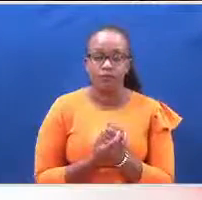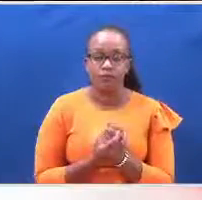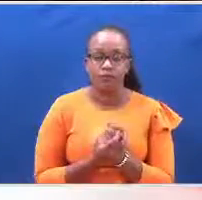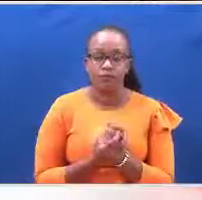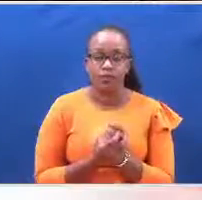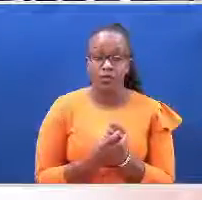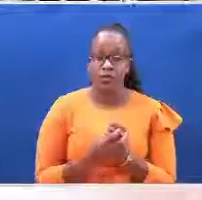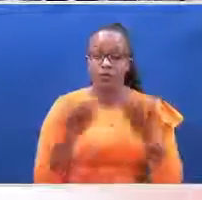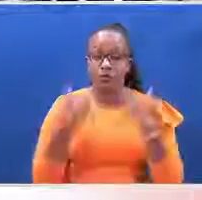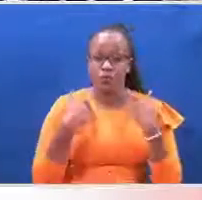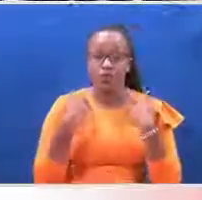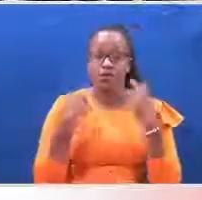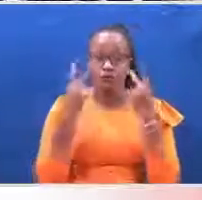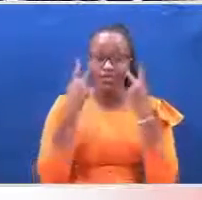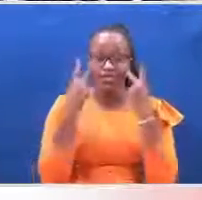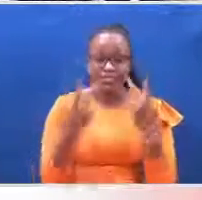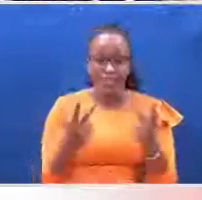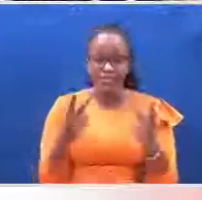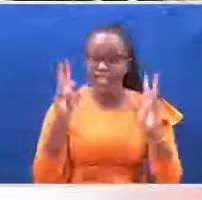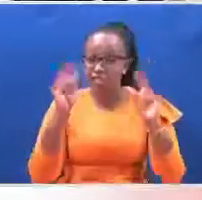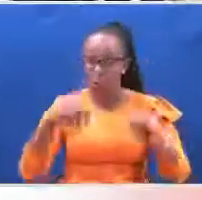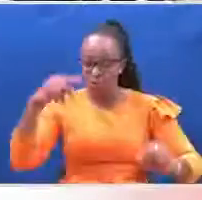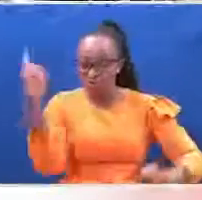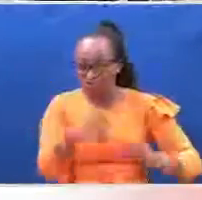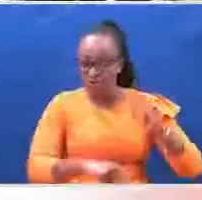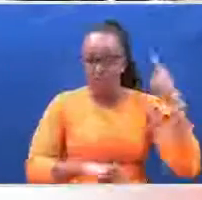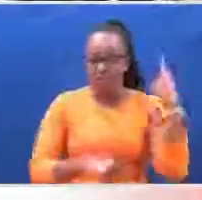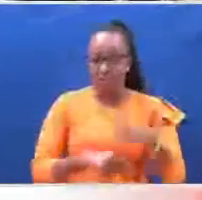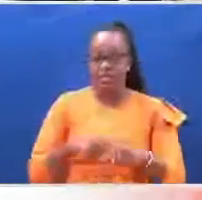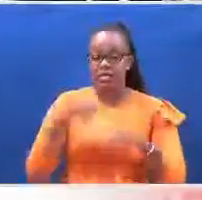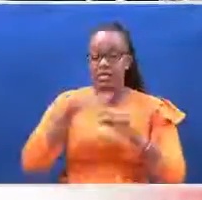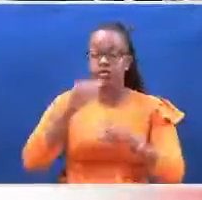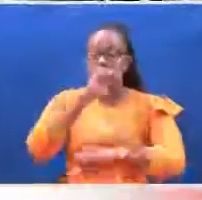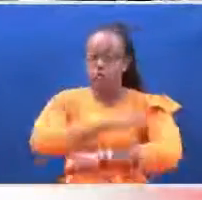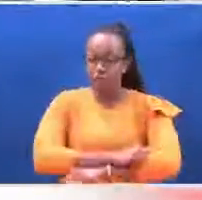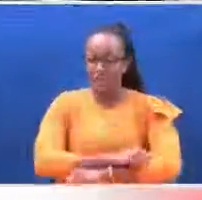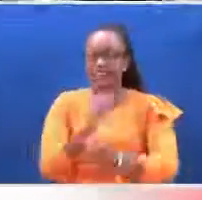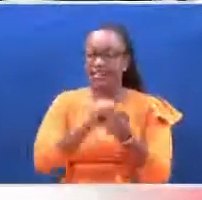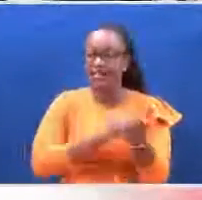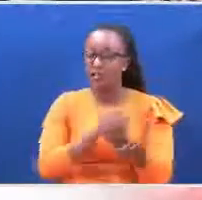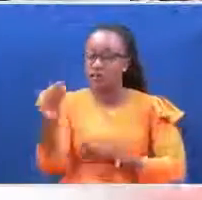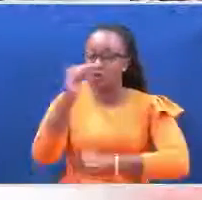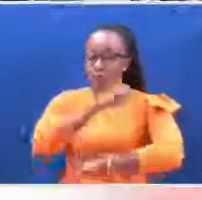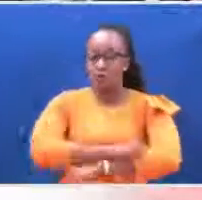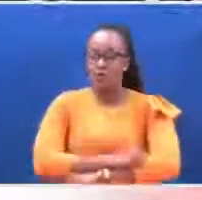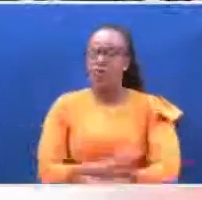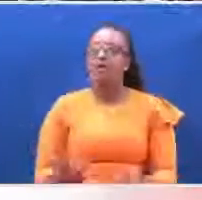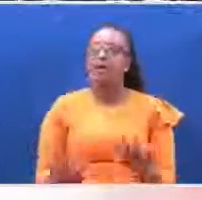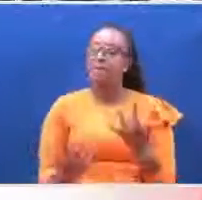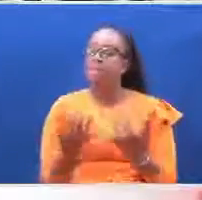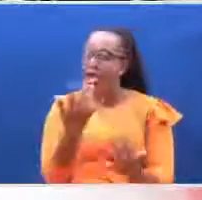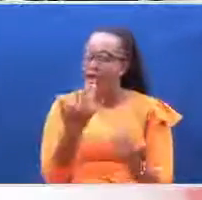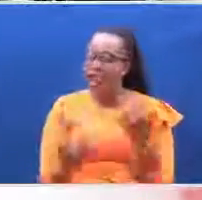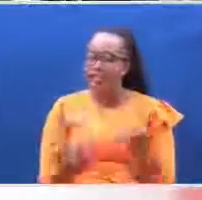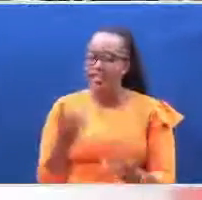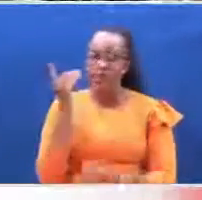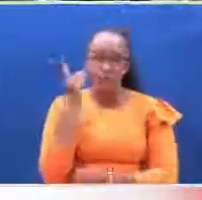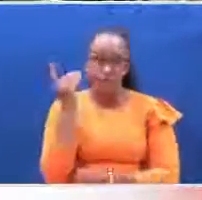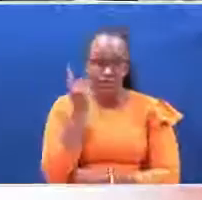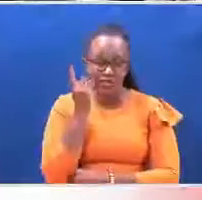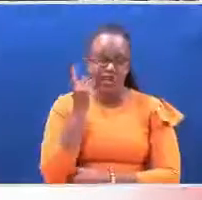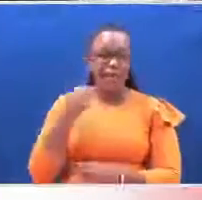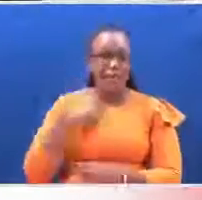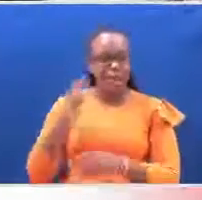We have seen how there's no caning and therefore they are messing up schools. They are burning dormitories, and I'm busy